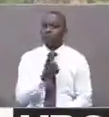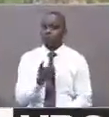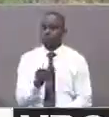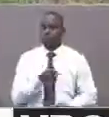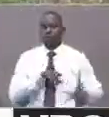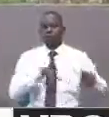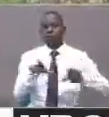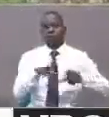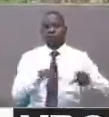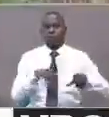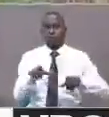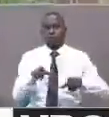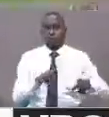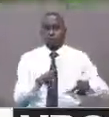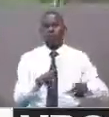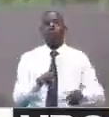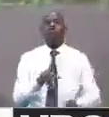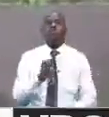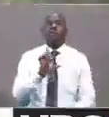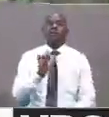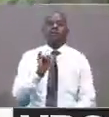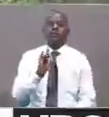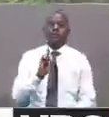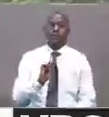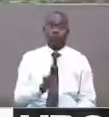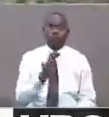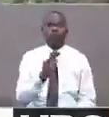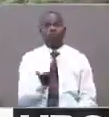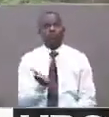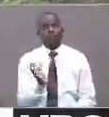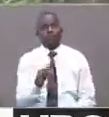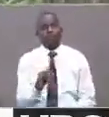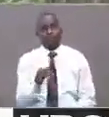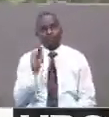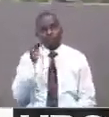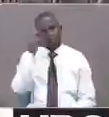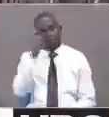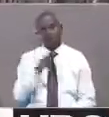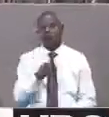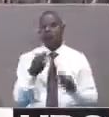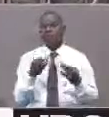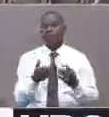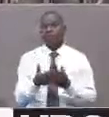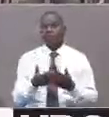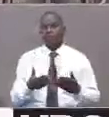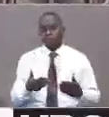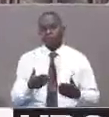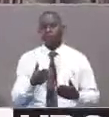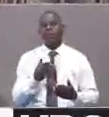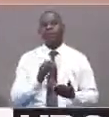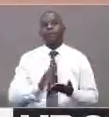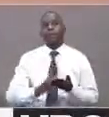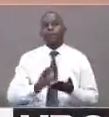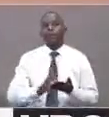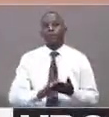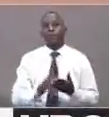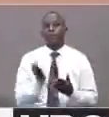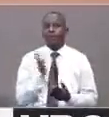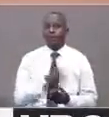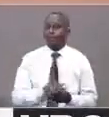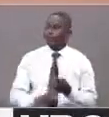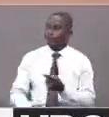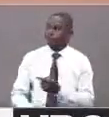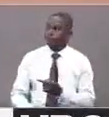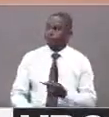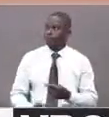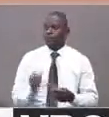the local defense unit deserters to bring back government belongings before the pardon elapses. Whatever they have